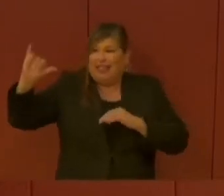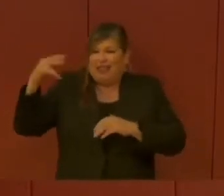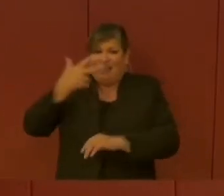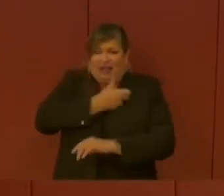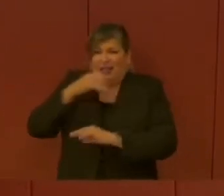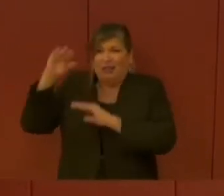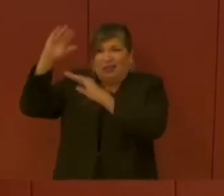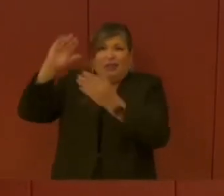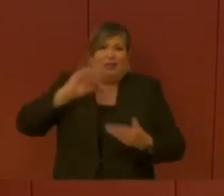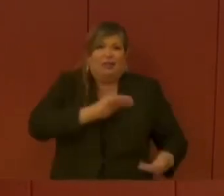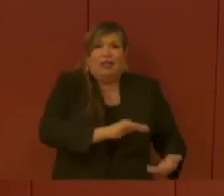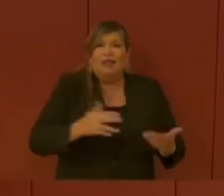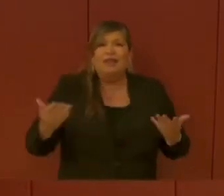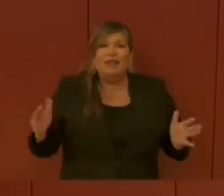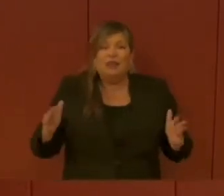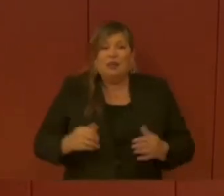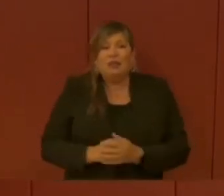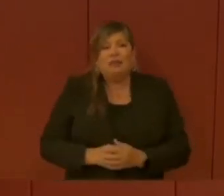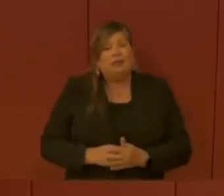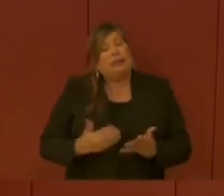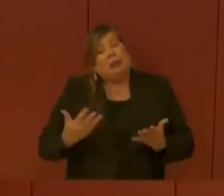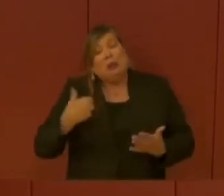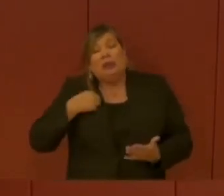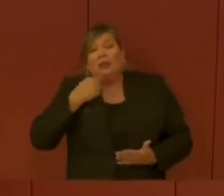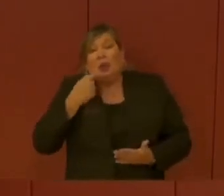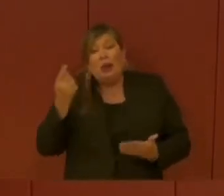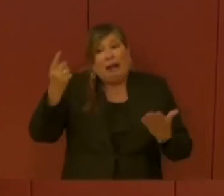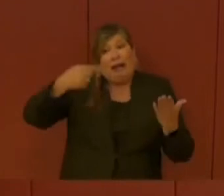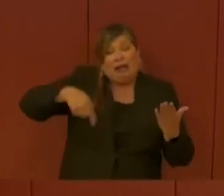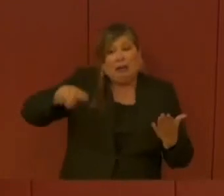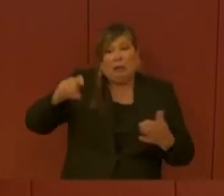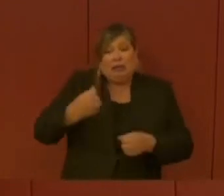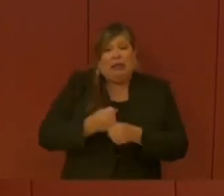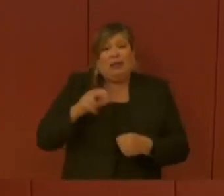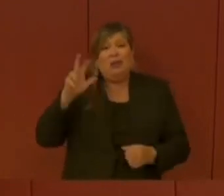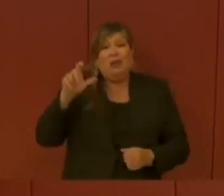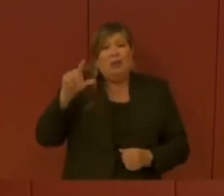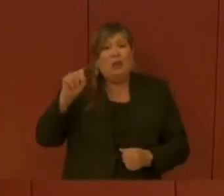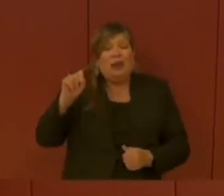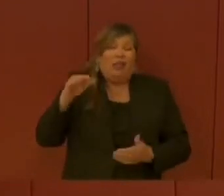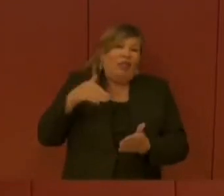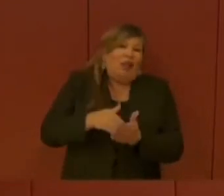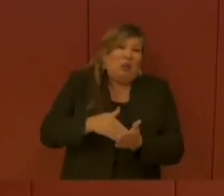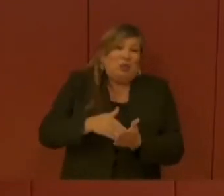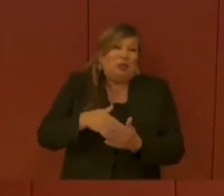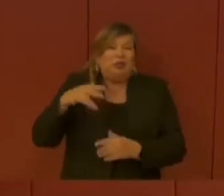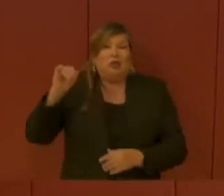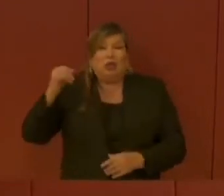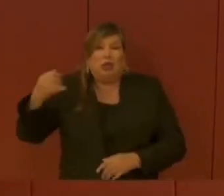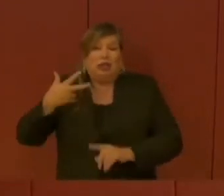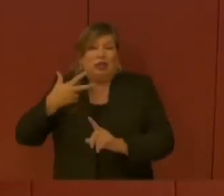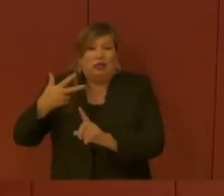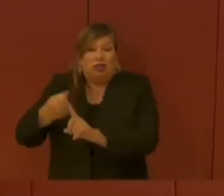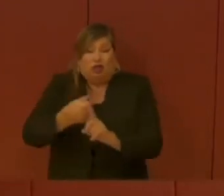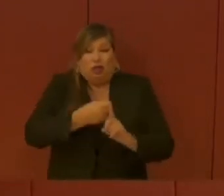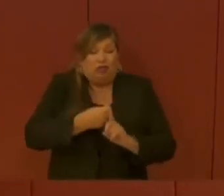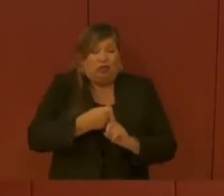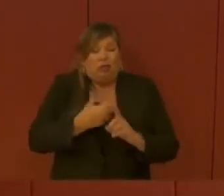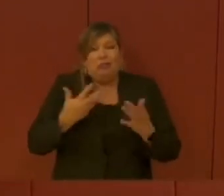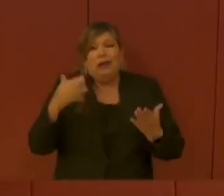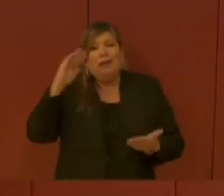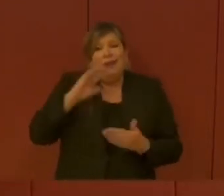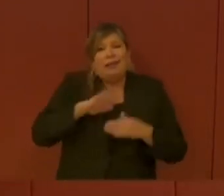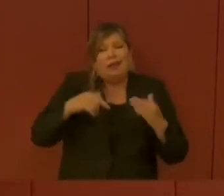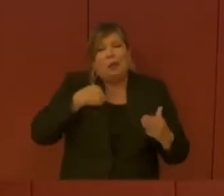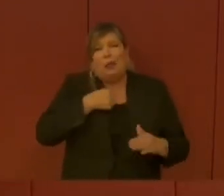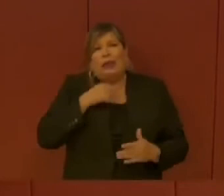have 320,000 J&J vaccines, a little less than what we had anticipated. Again, no criticism here,